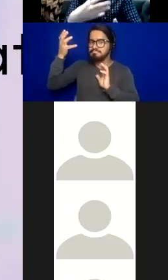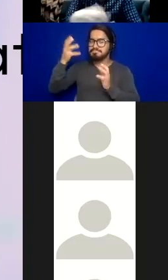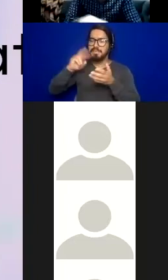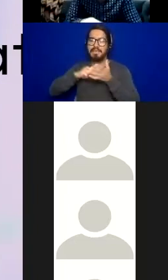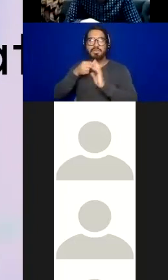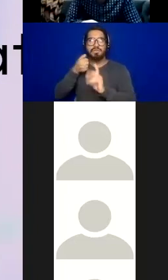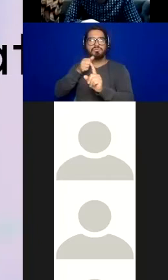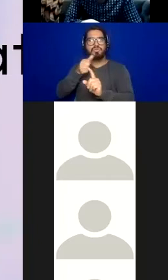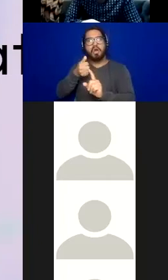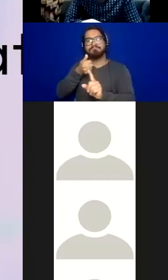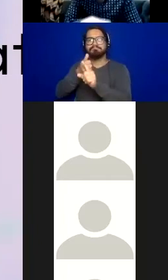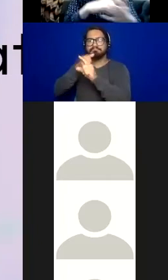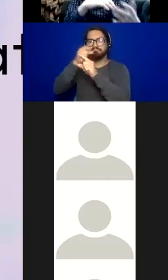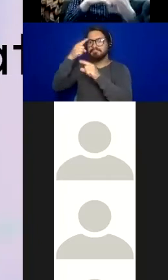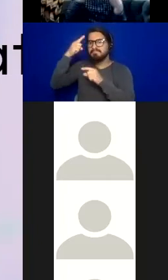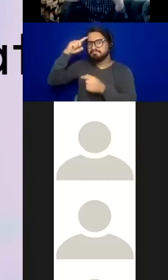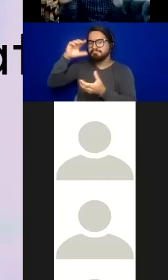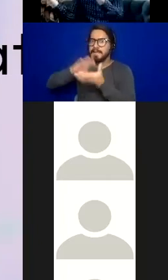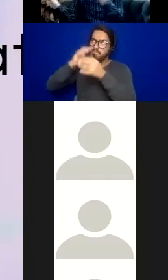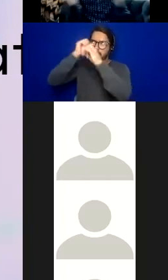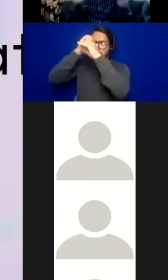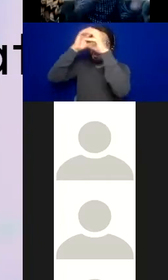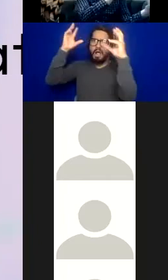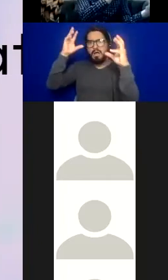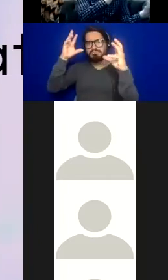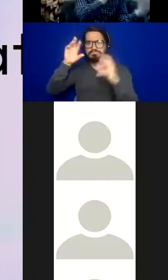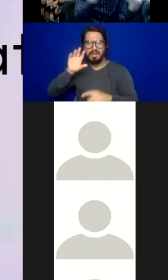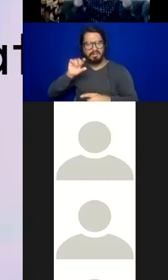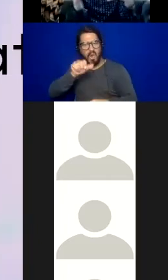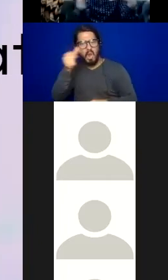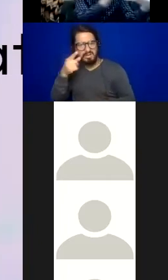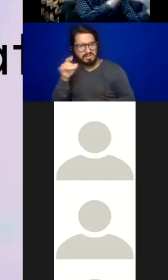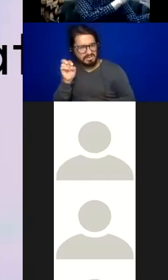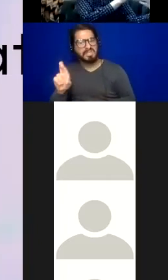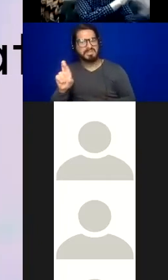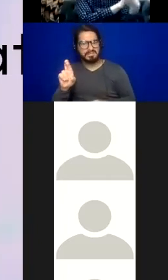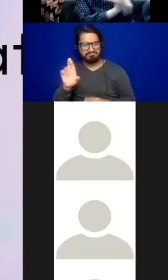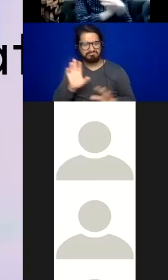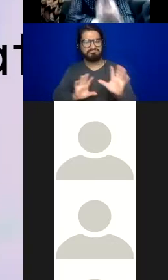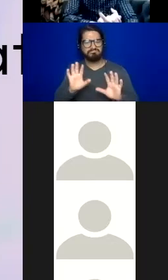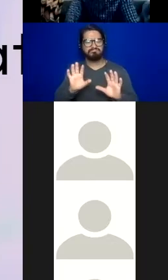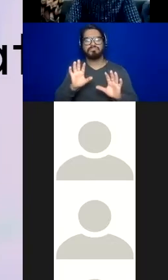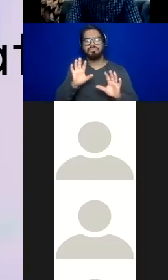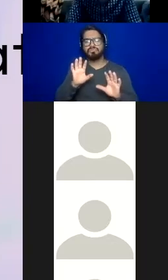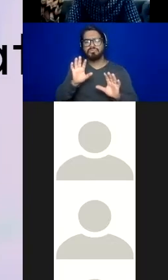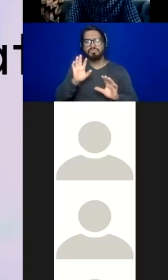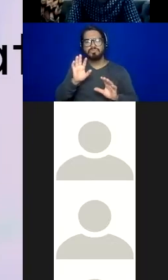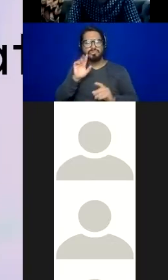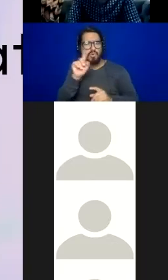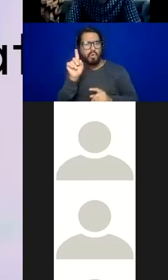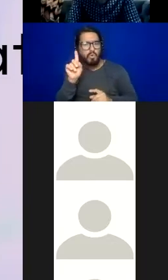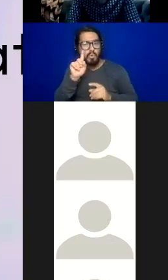another gender. And so you can really see the origins of that, you know, back in these earlier versions of the